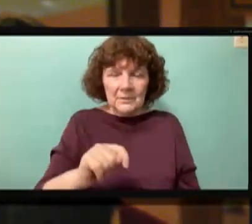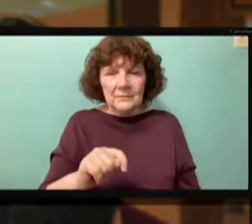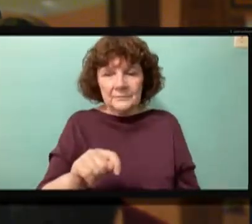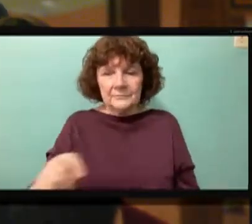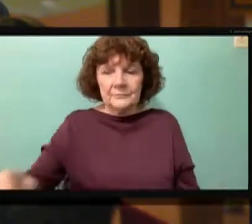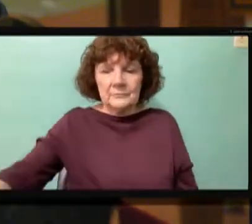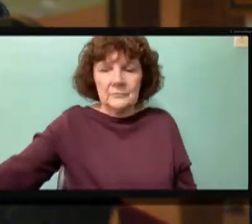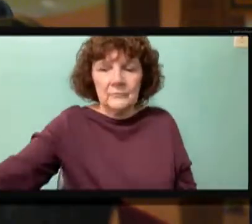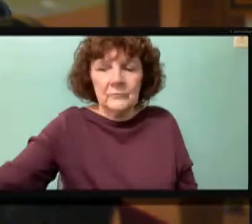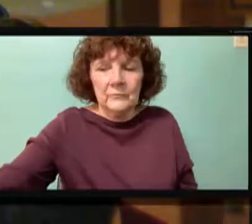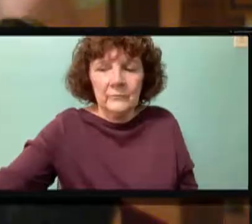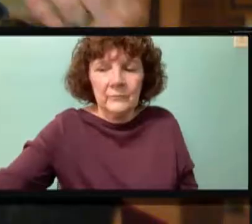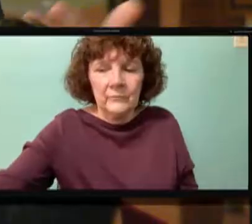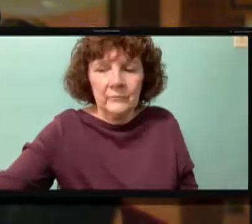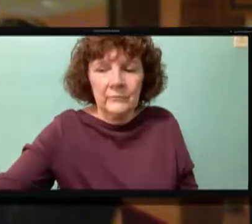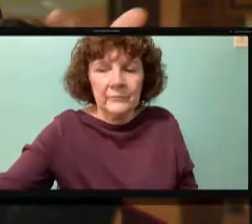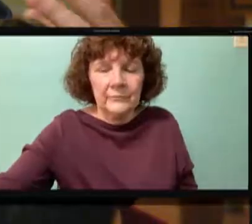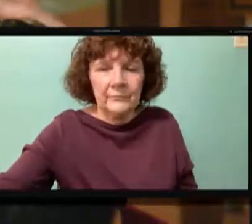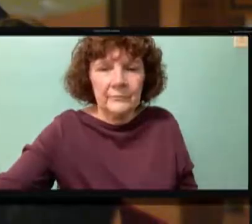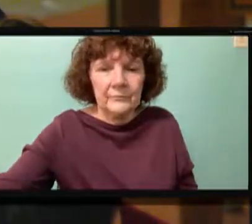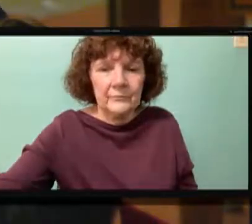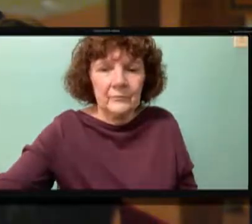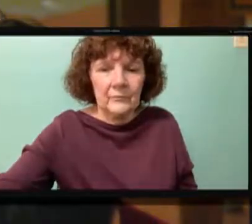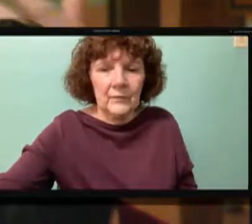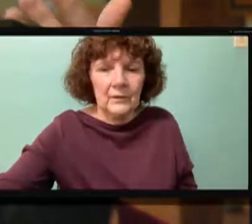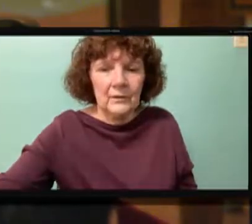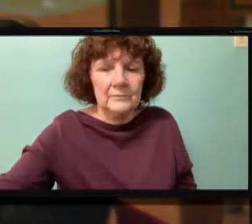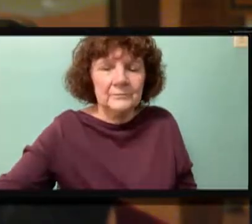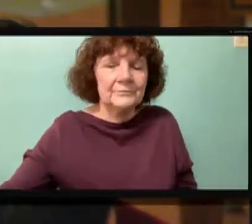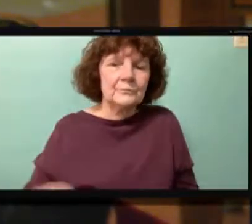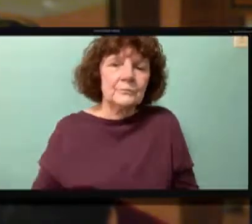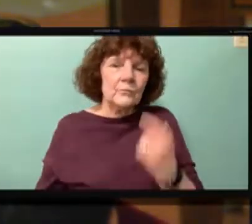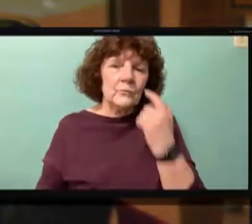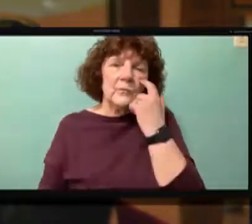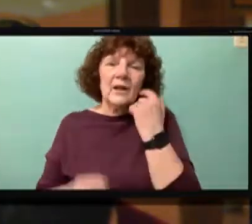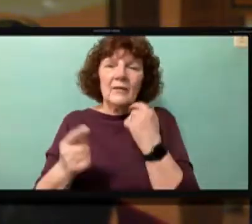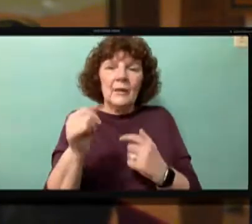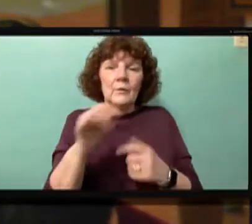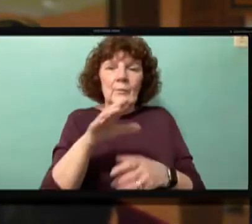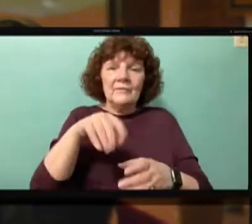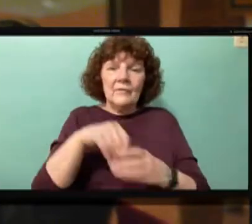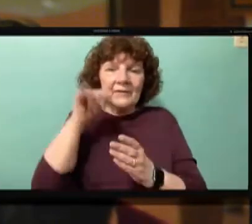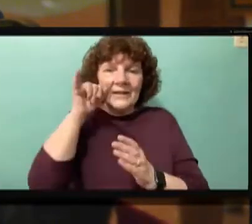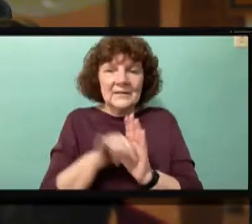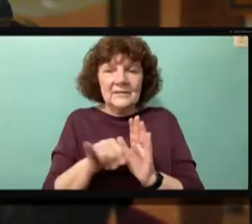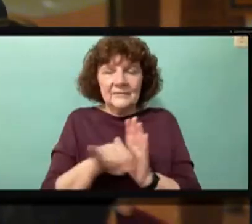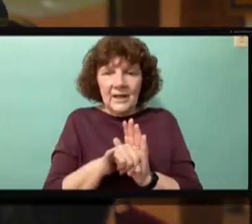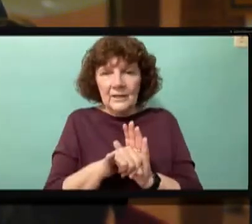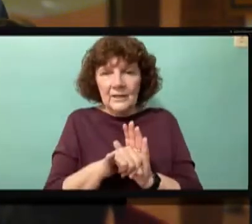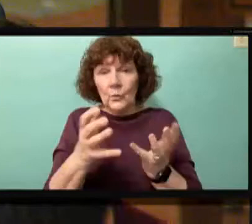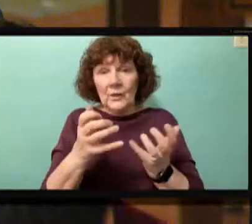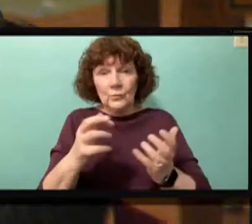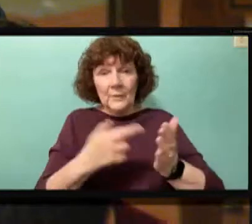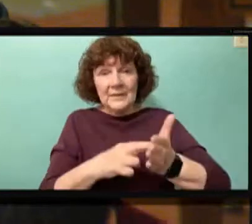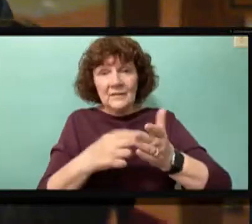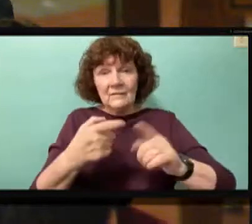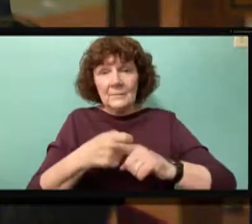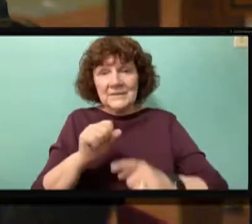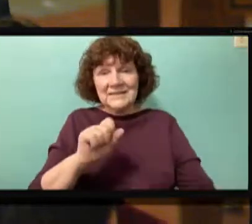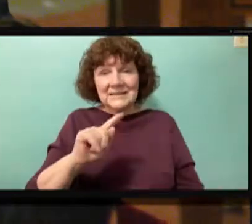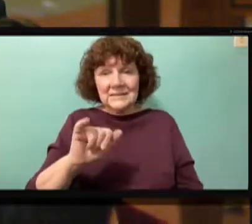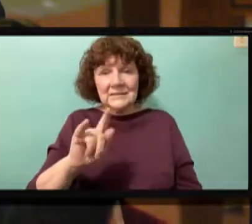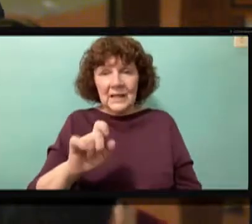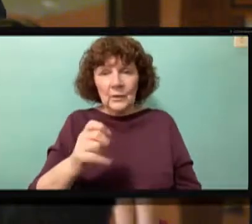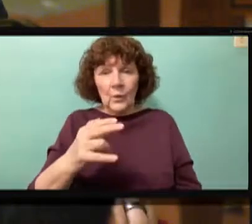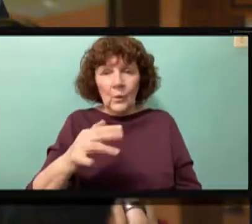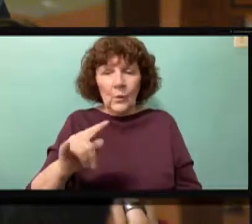Jen's team, in identifying the full scope of stakeholders who need to be represented, right? Which using departments might need to